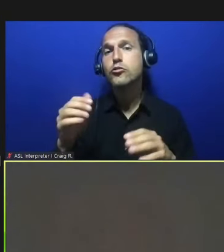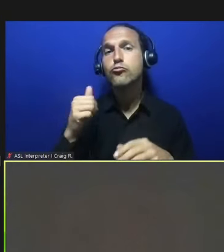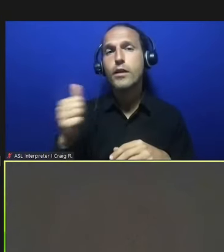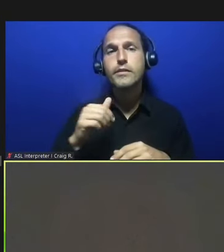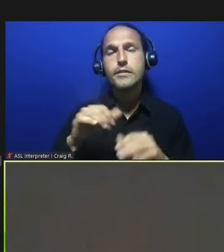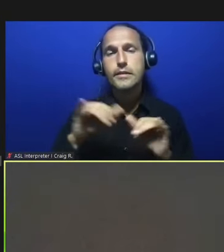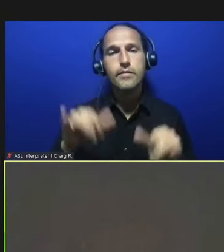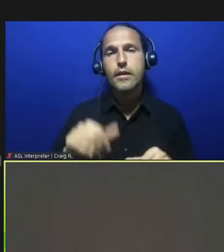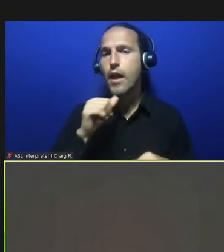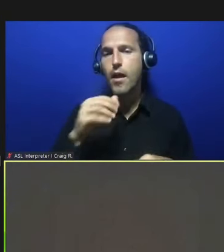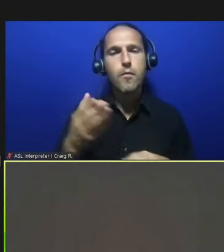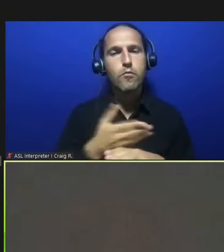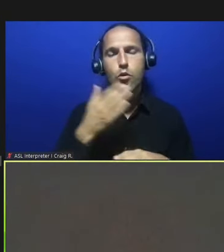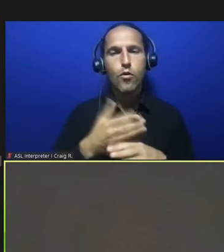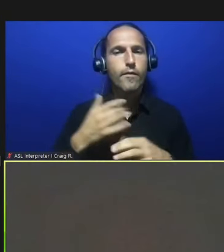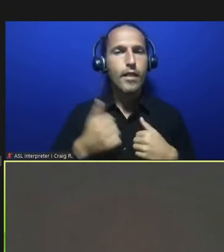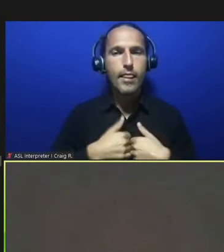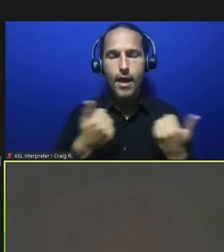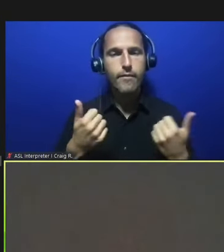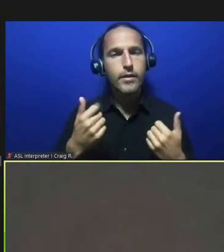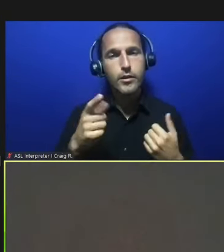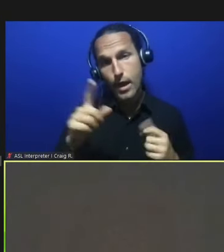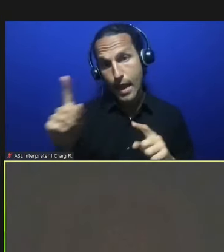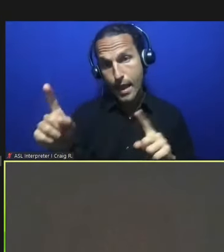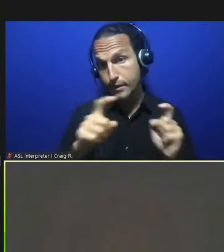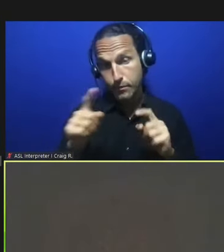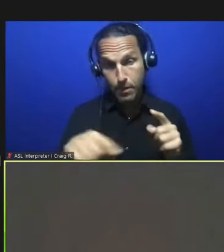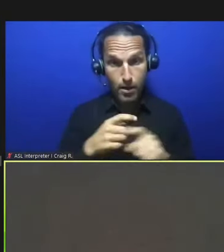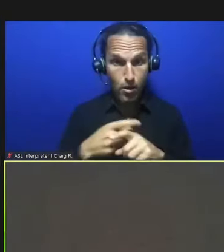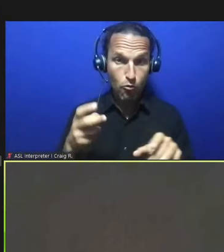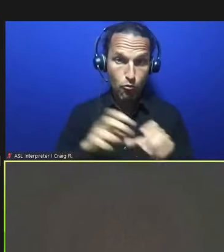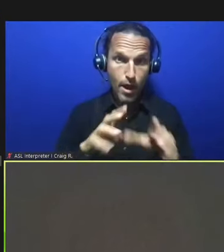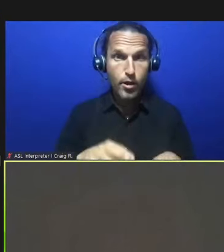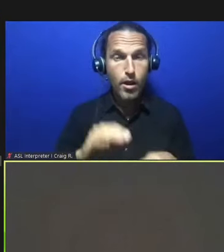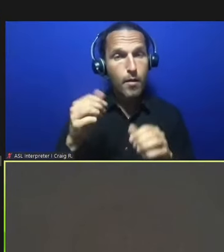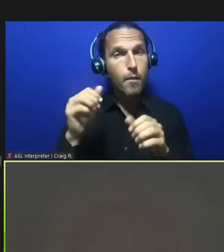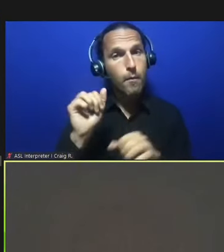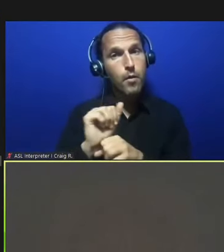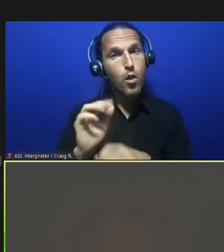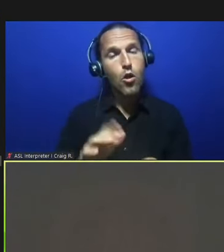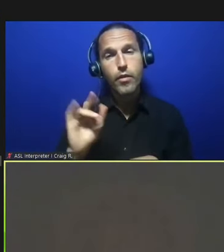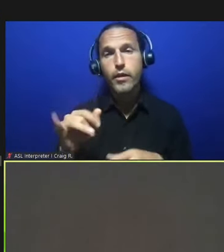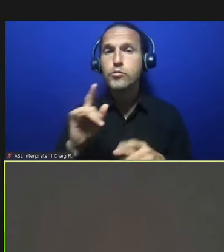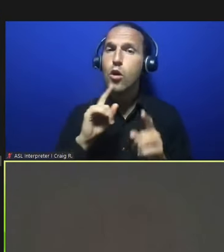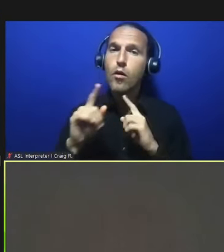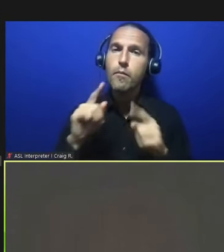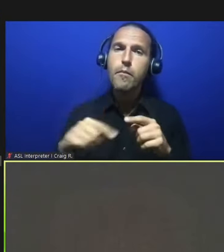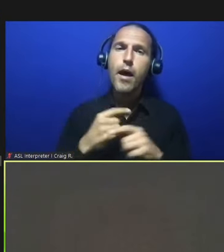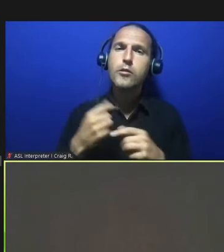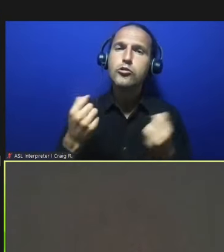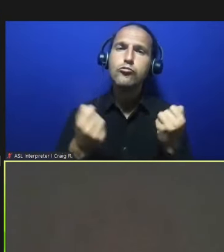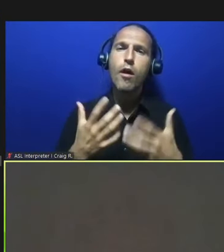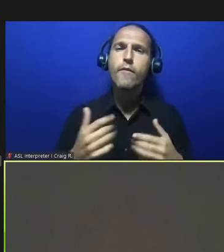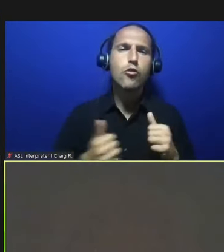quality of life. You could just ask the riders and the employees. This talk of driver aggression is not to be attributed to drivers,